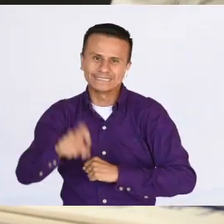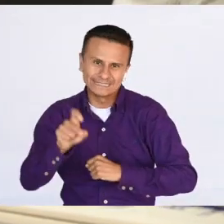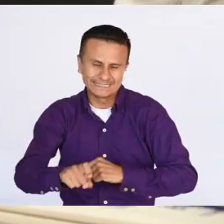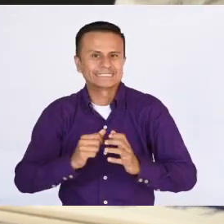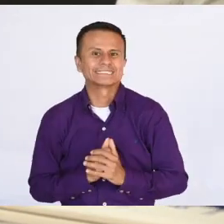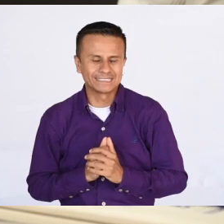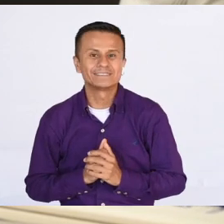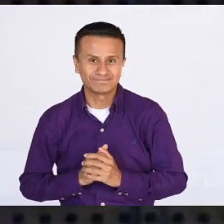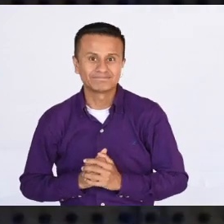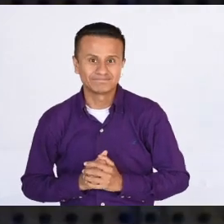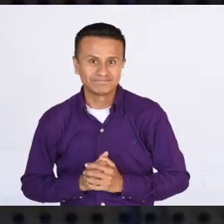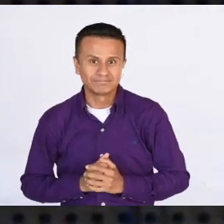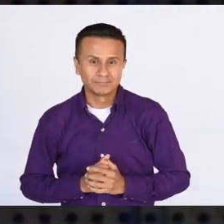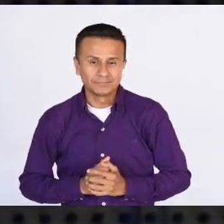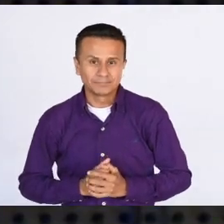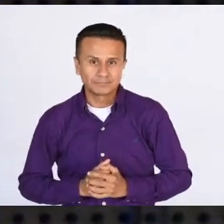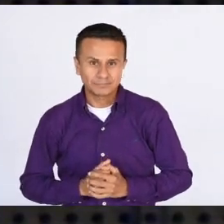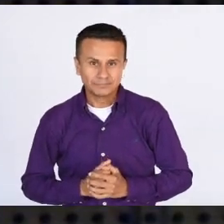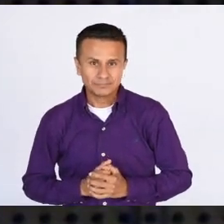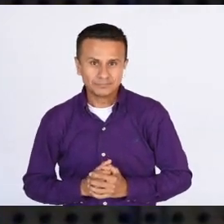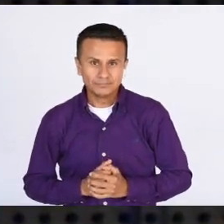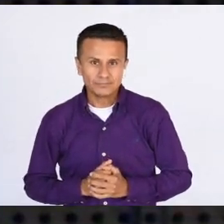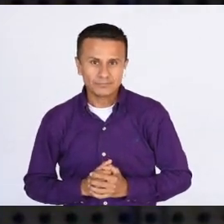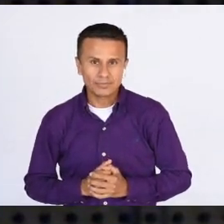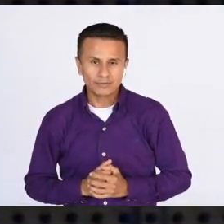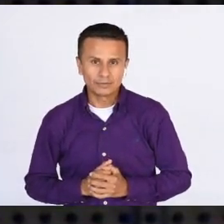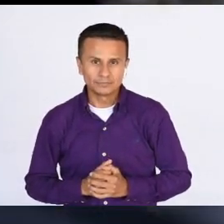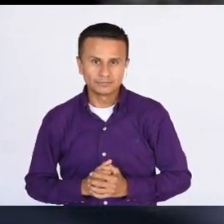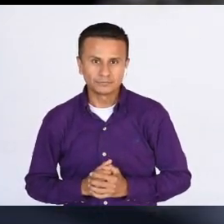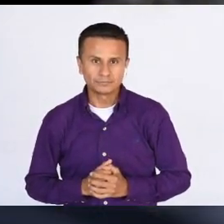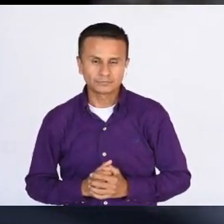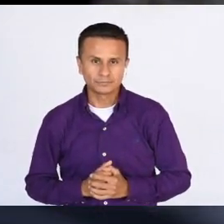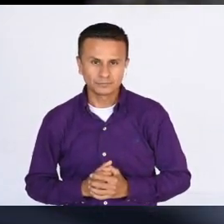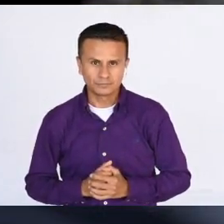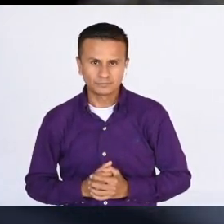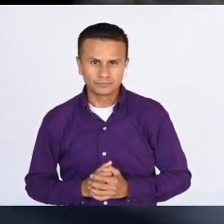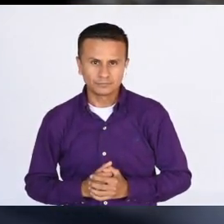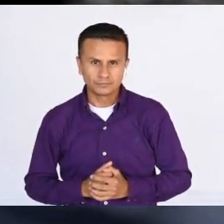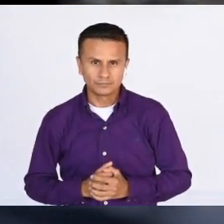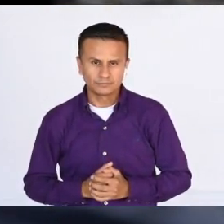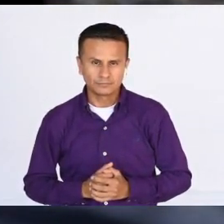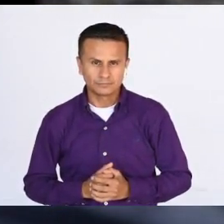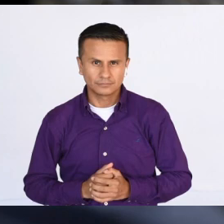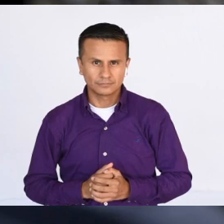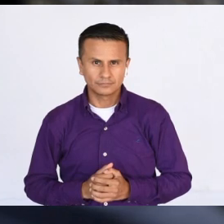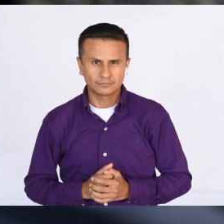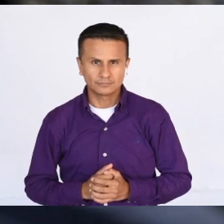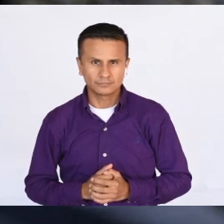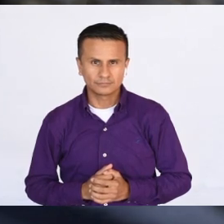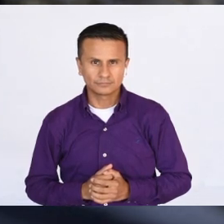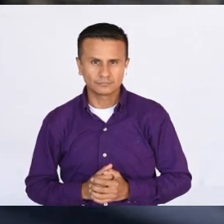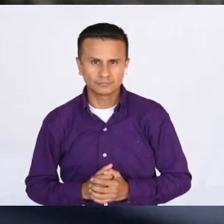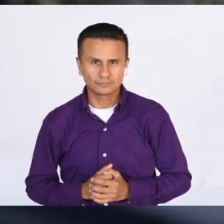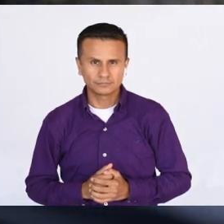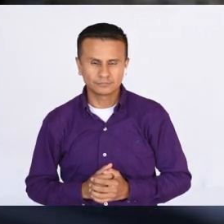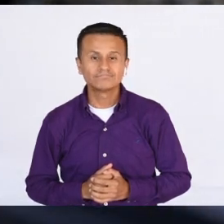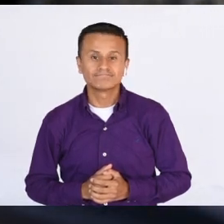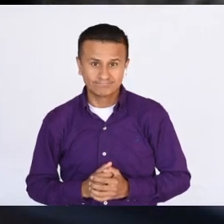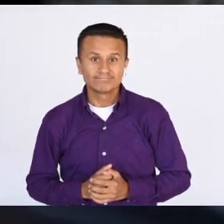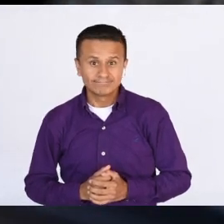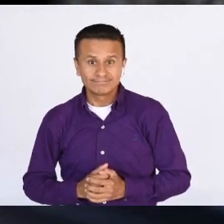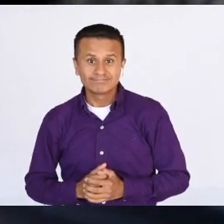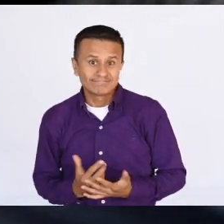teachers, without giving all these different level, that